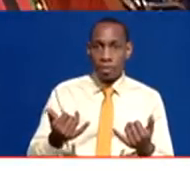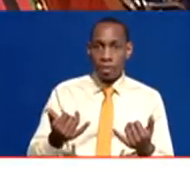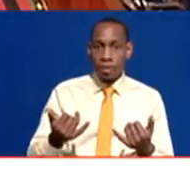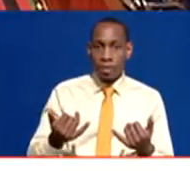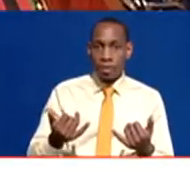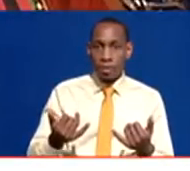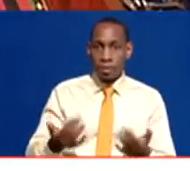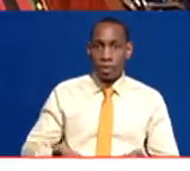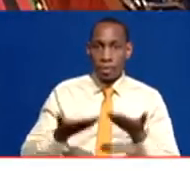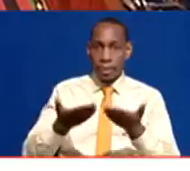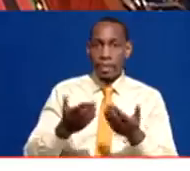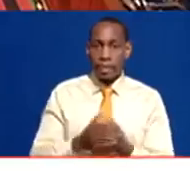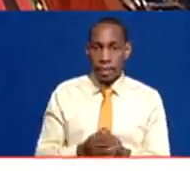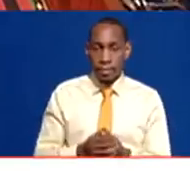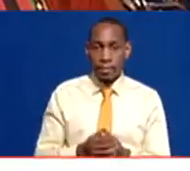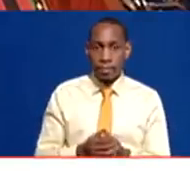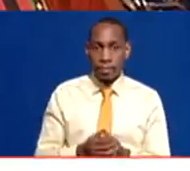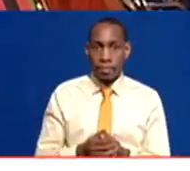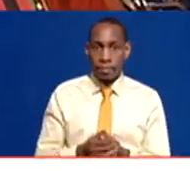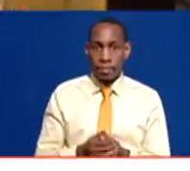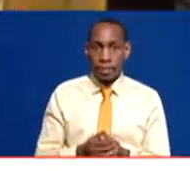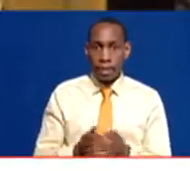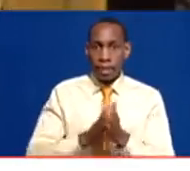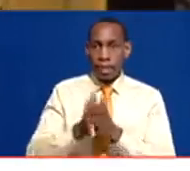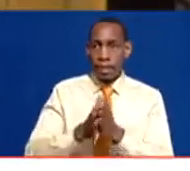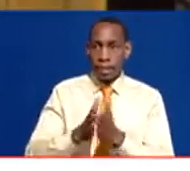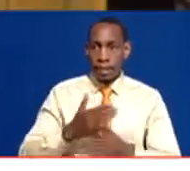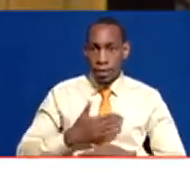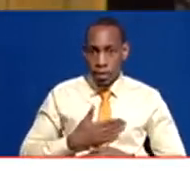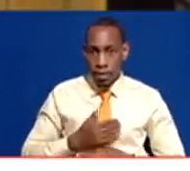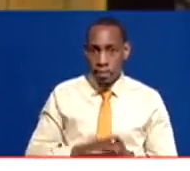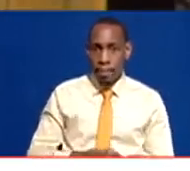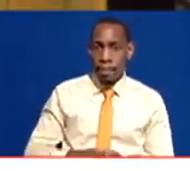magnanimity and sportsmanship spirit of the Honorable Farah Maalim.